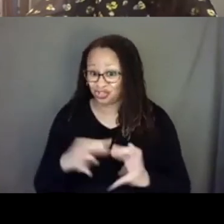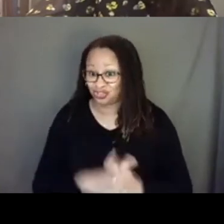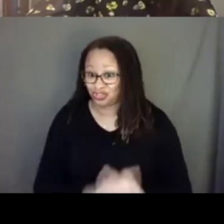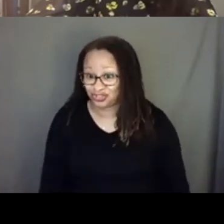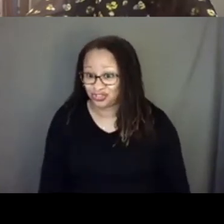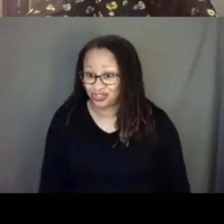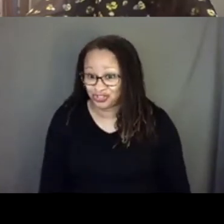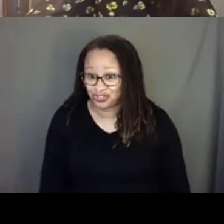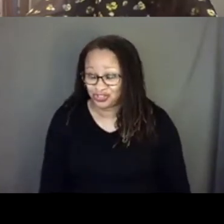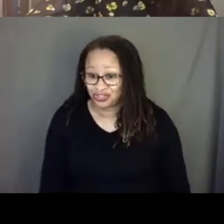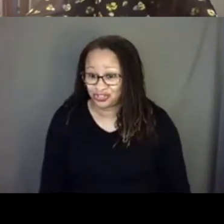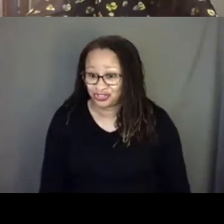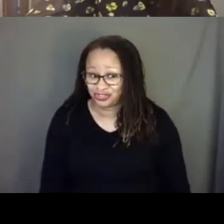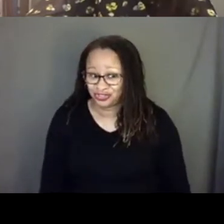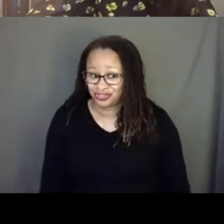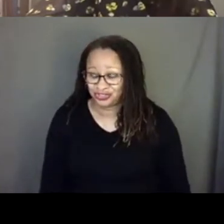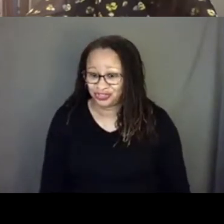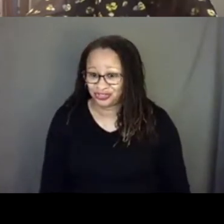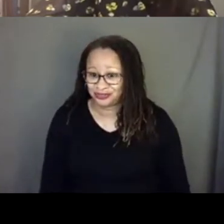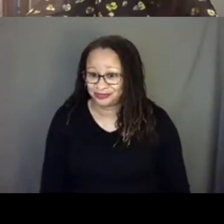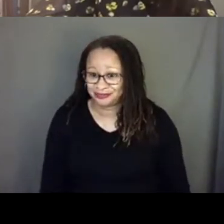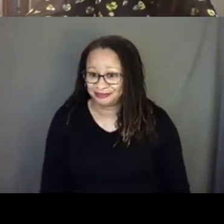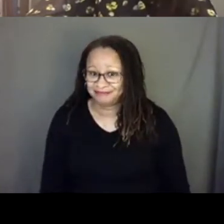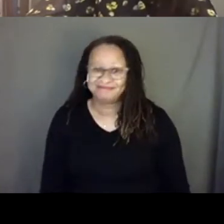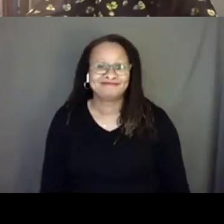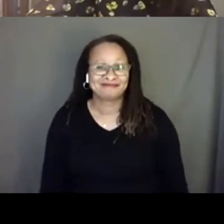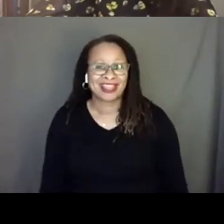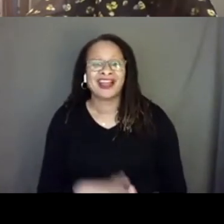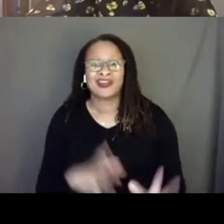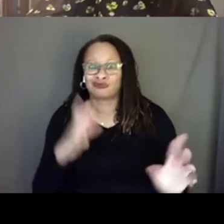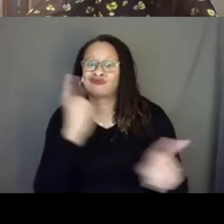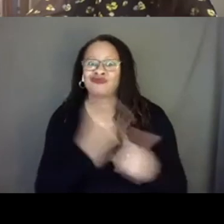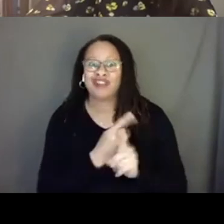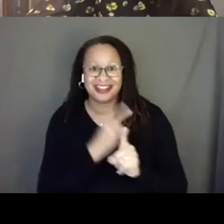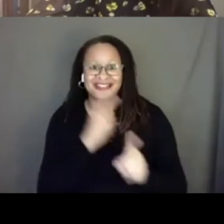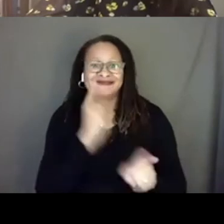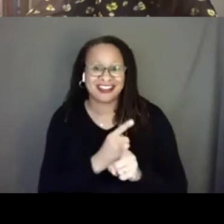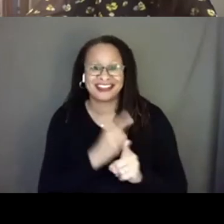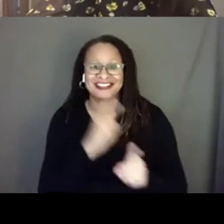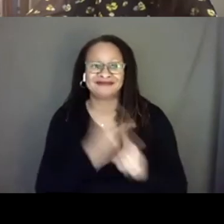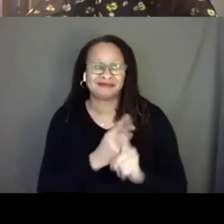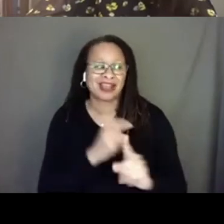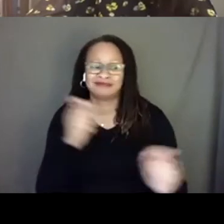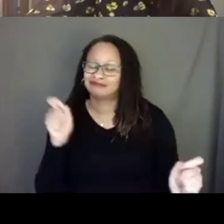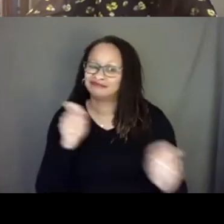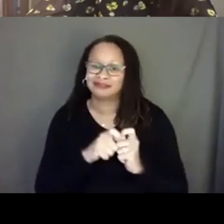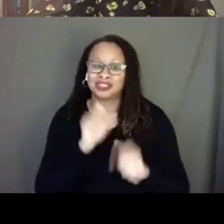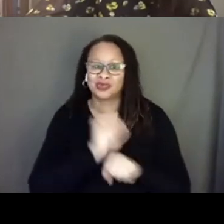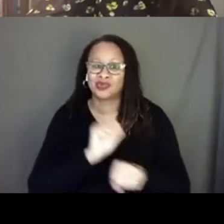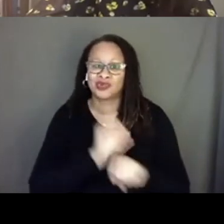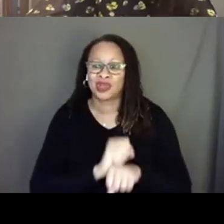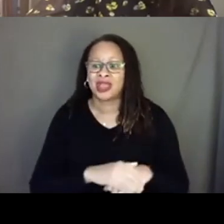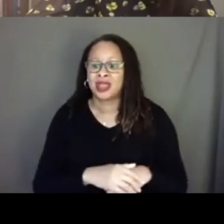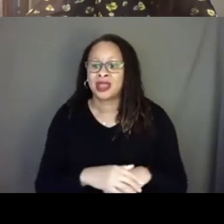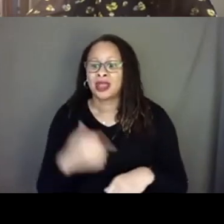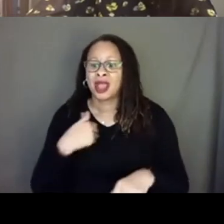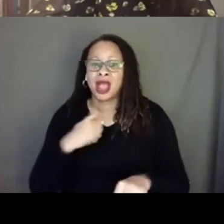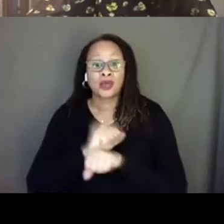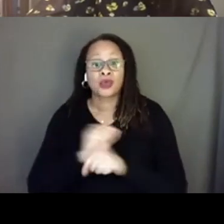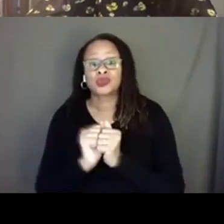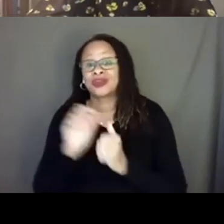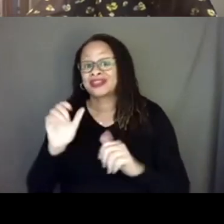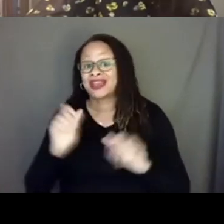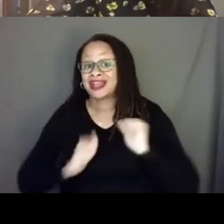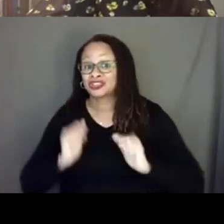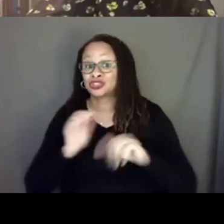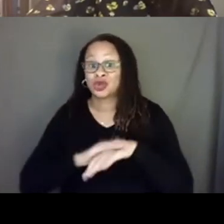Yeah, no, you hit the nail on the hammer with that one. I mean, I'm, you know, worked with actors with disabilities on different projects.